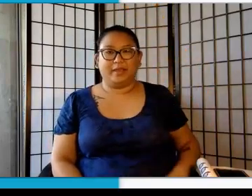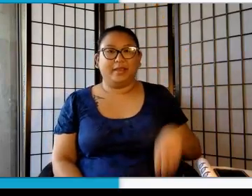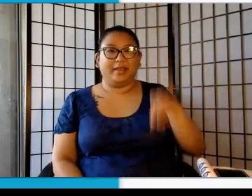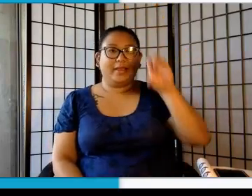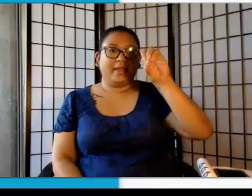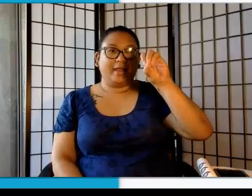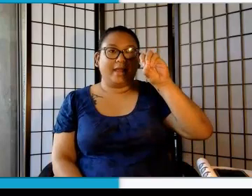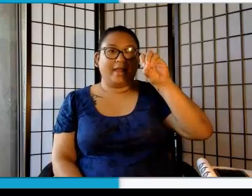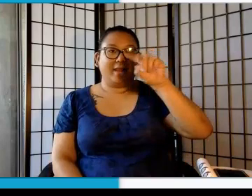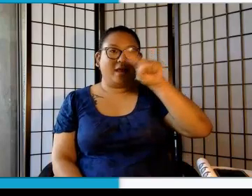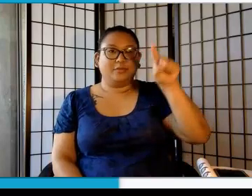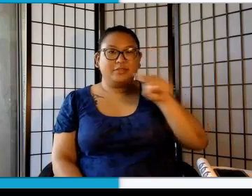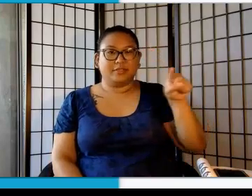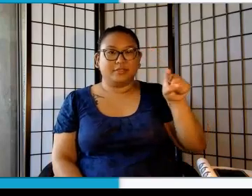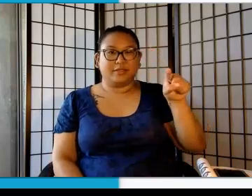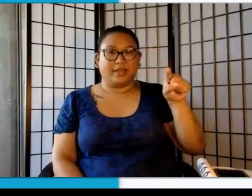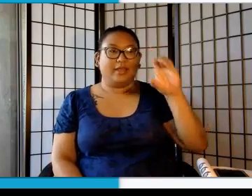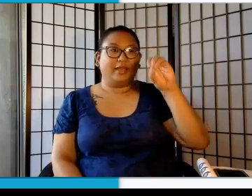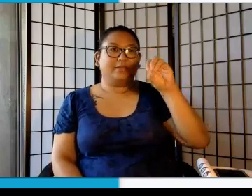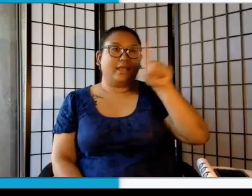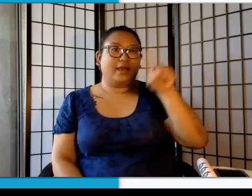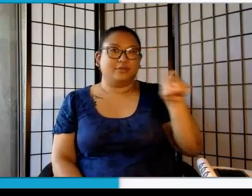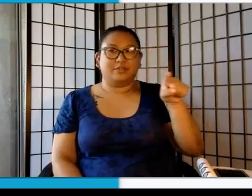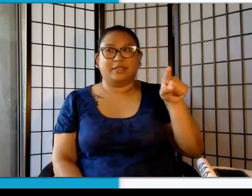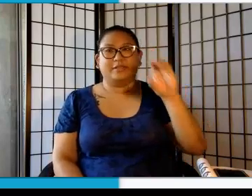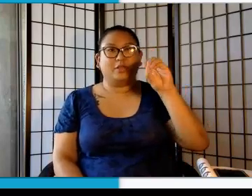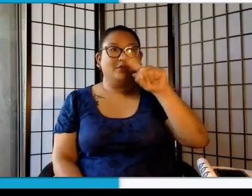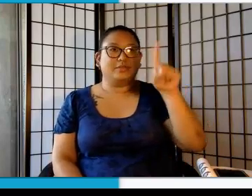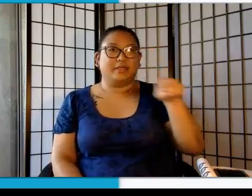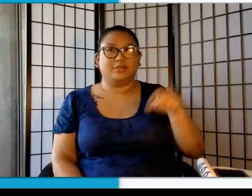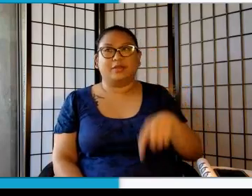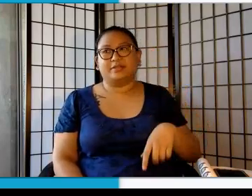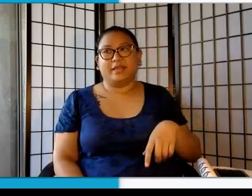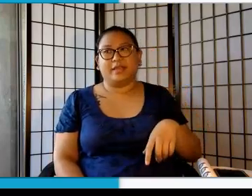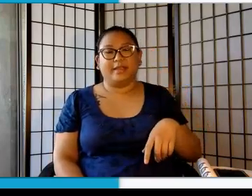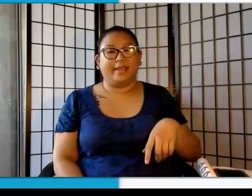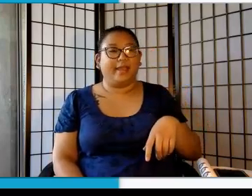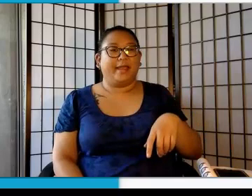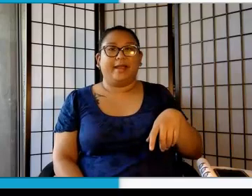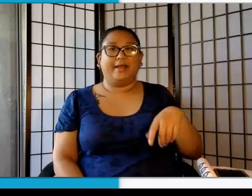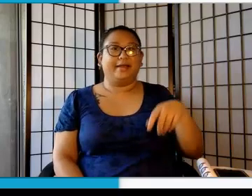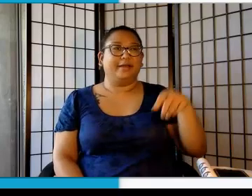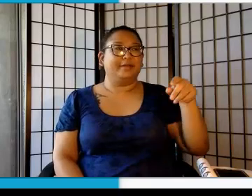Okay. An ounce. Okay. It's an ounce like this. OZ. So you can say,